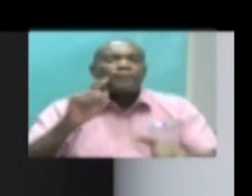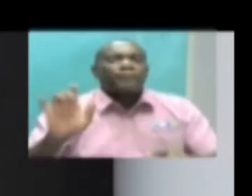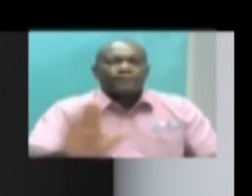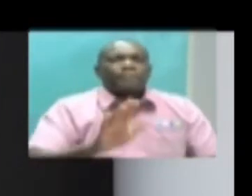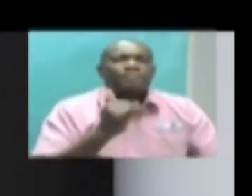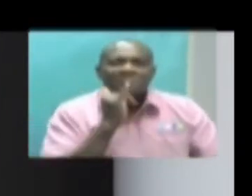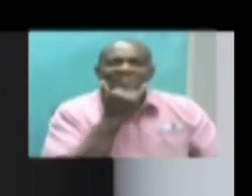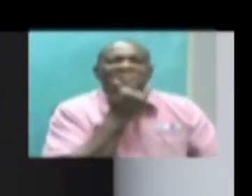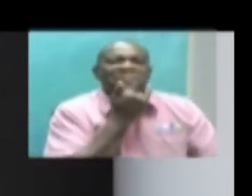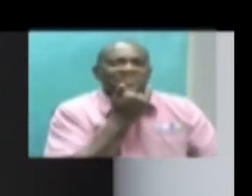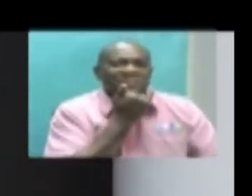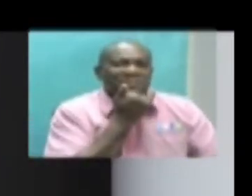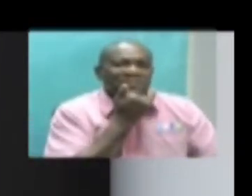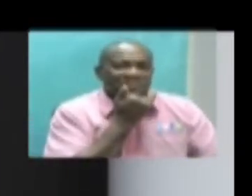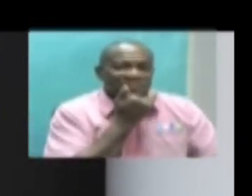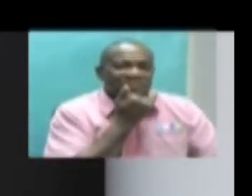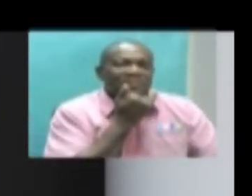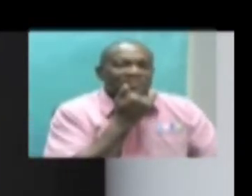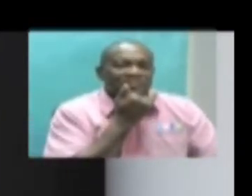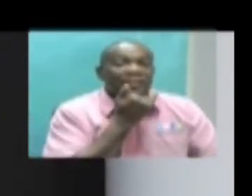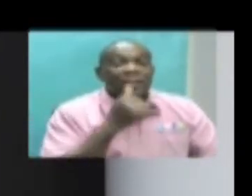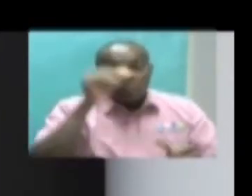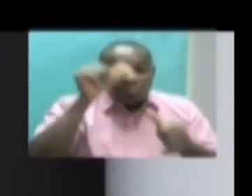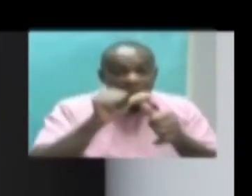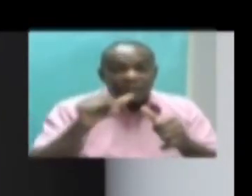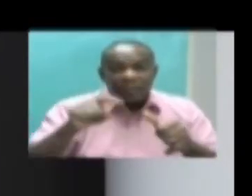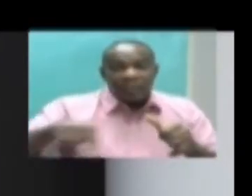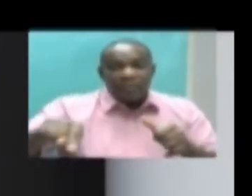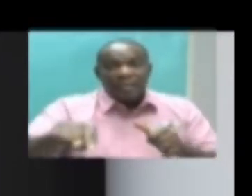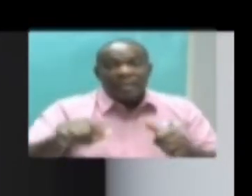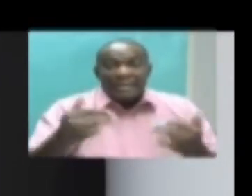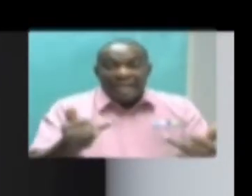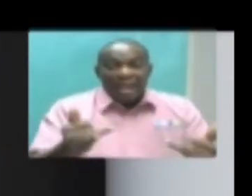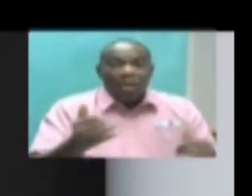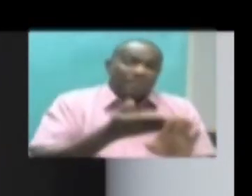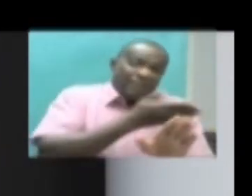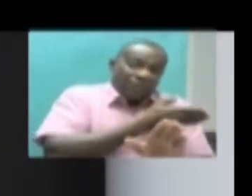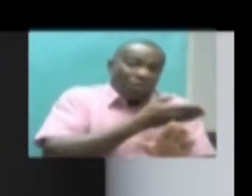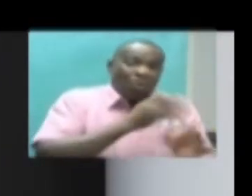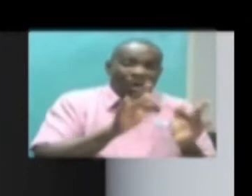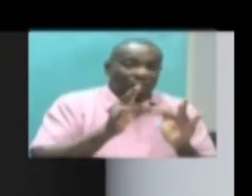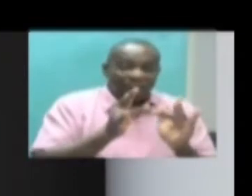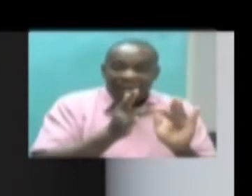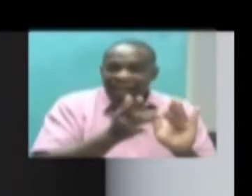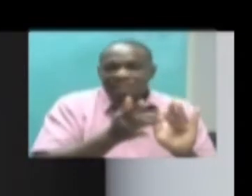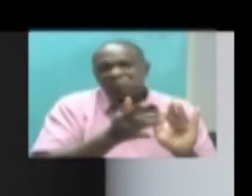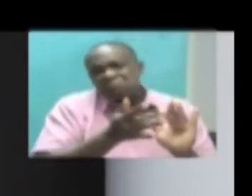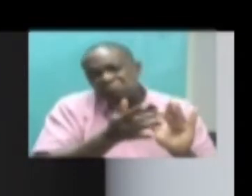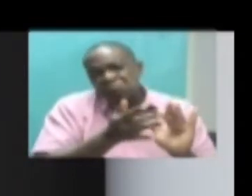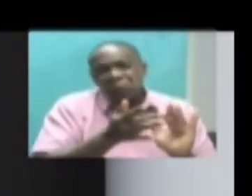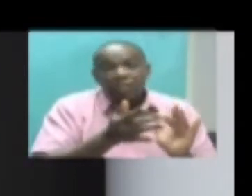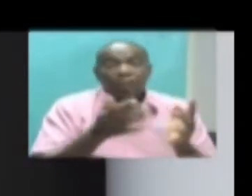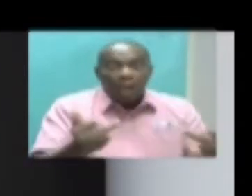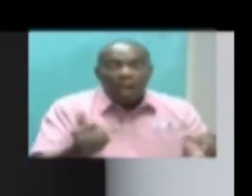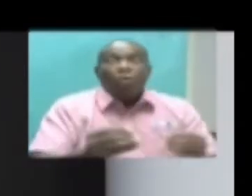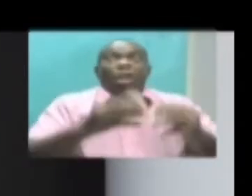here's the difficulty. They're online so much more than before. You can put all your systems in place and trouble still find them. Mm.